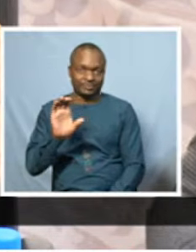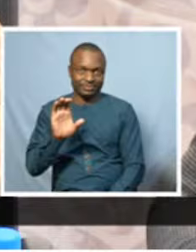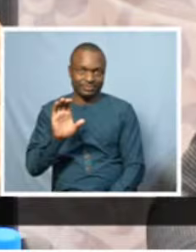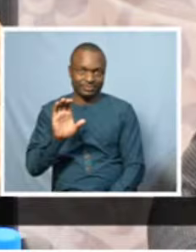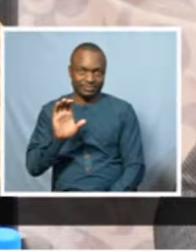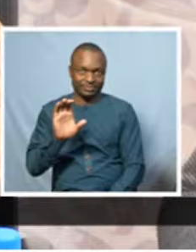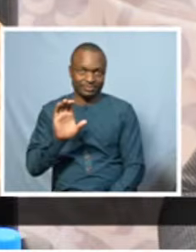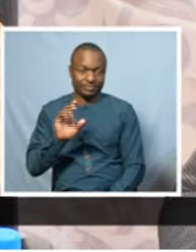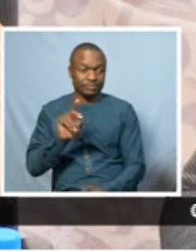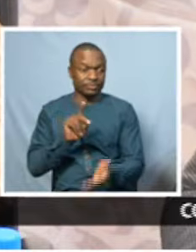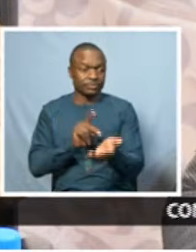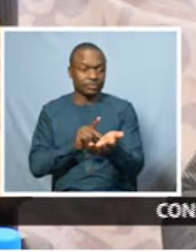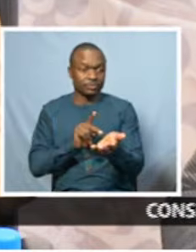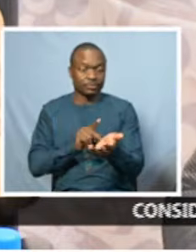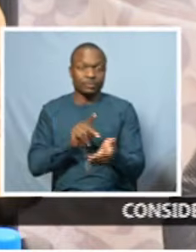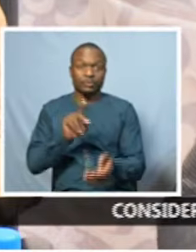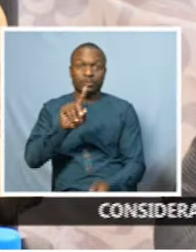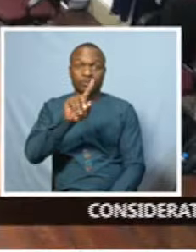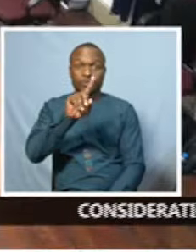Dr. Manza.